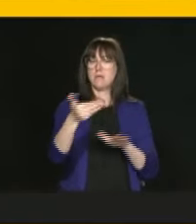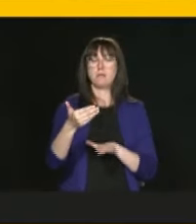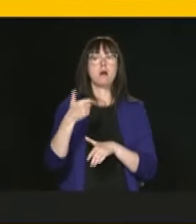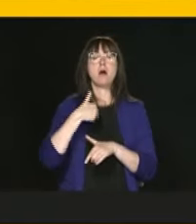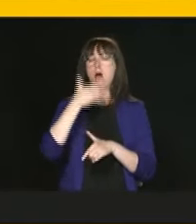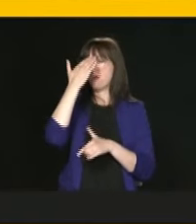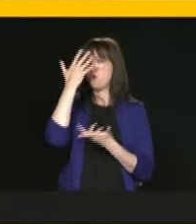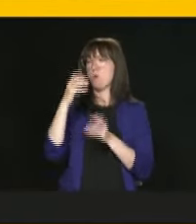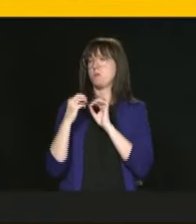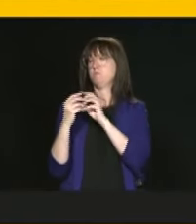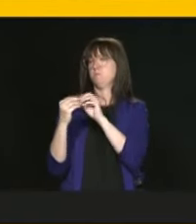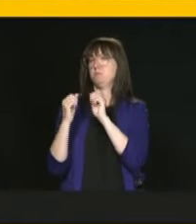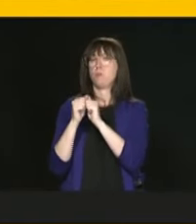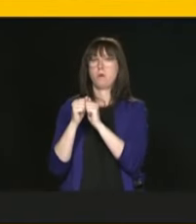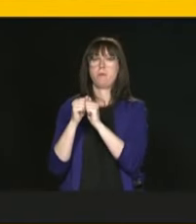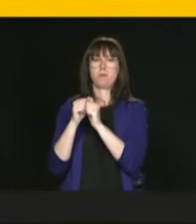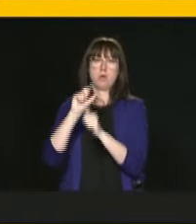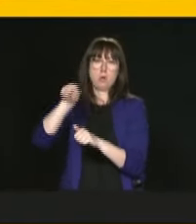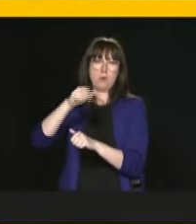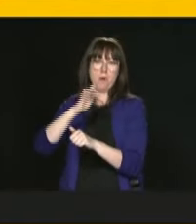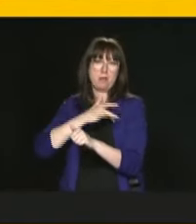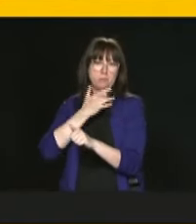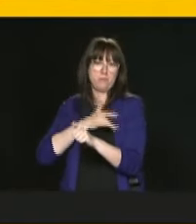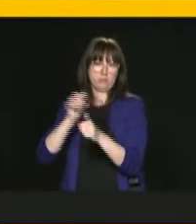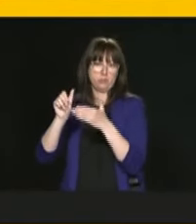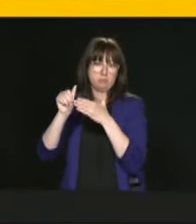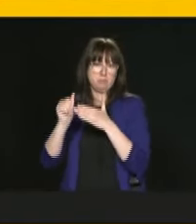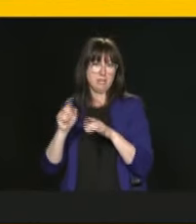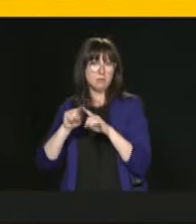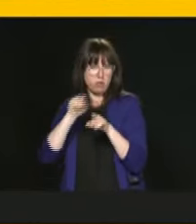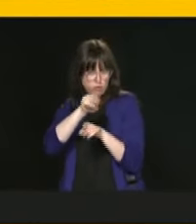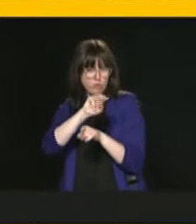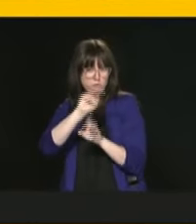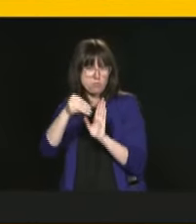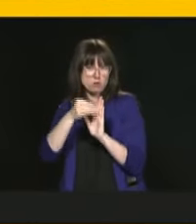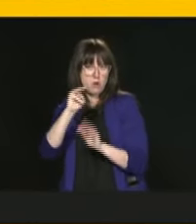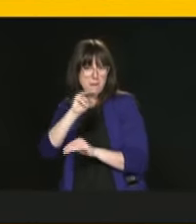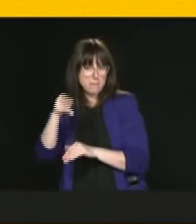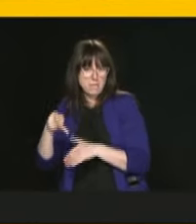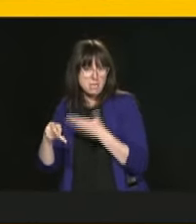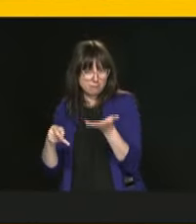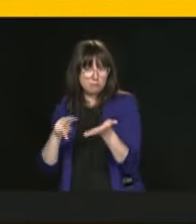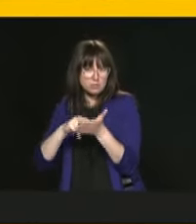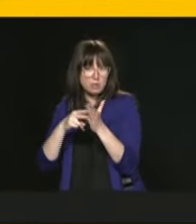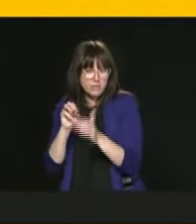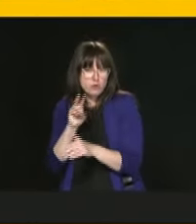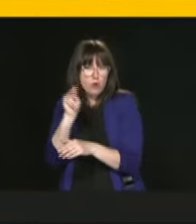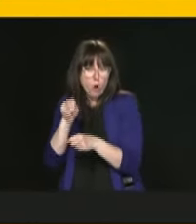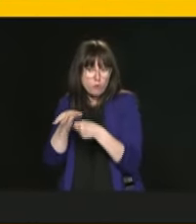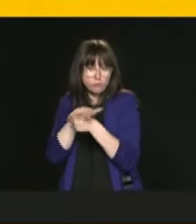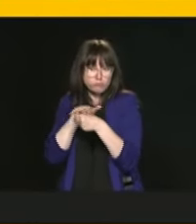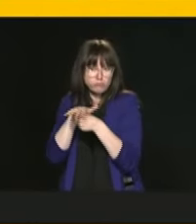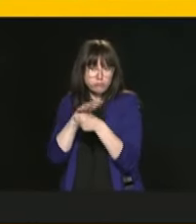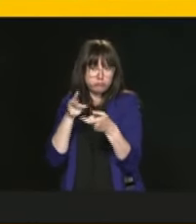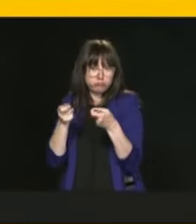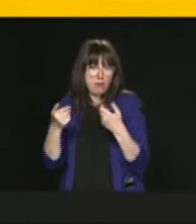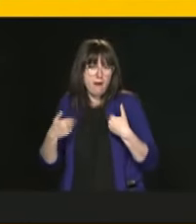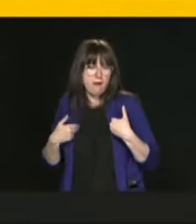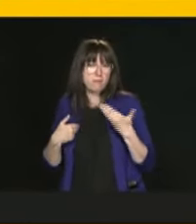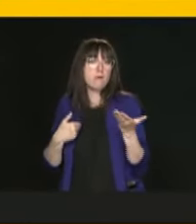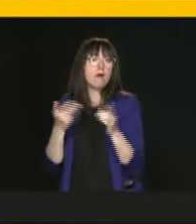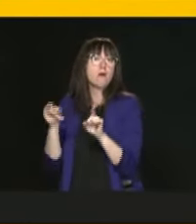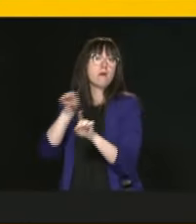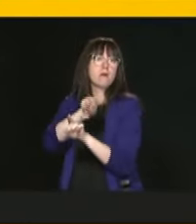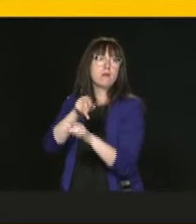you have constituents in Montreal. So are you concerned? Are you, and do you think the Quebec government is doing what it should? Well,